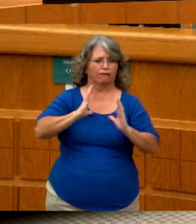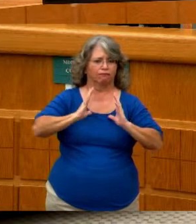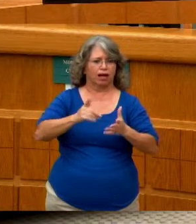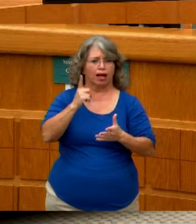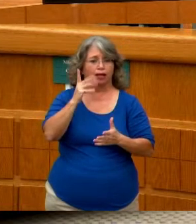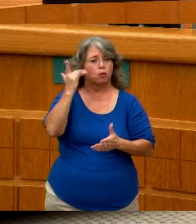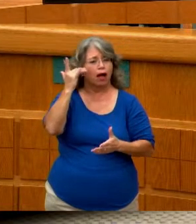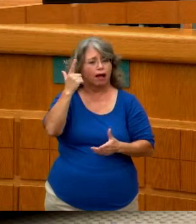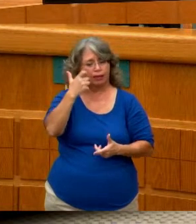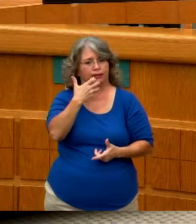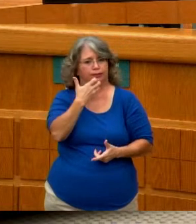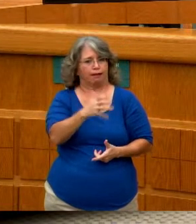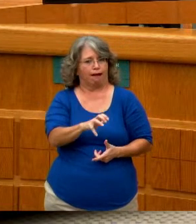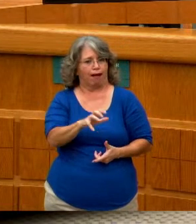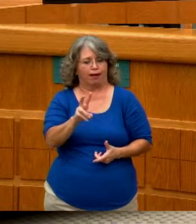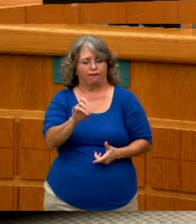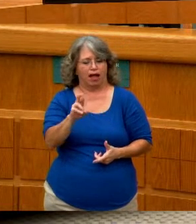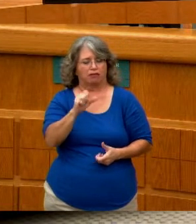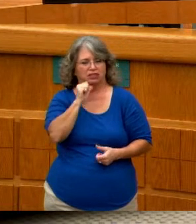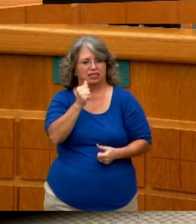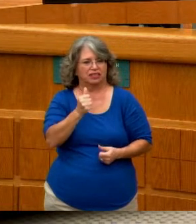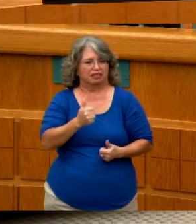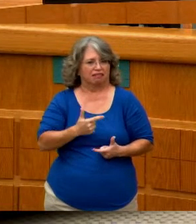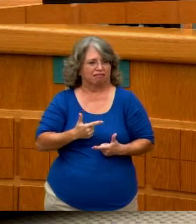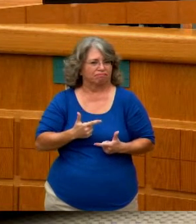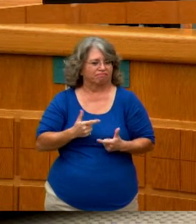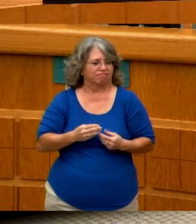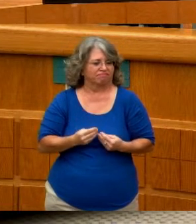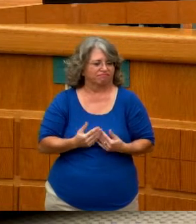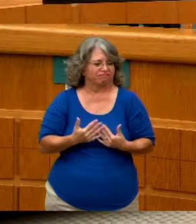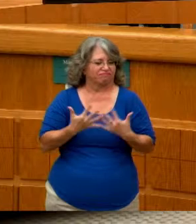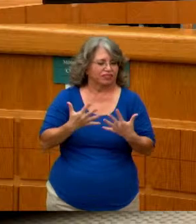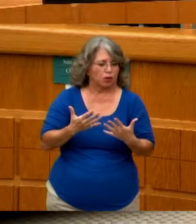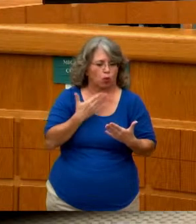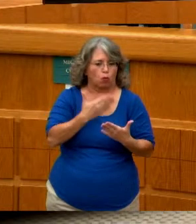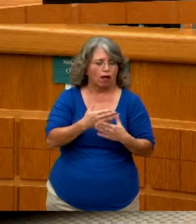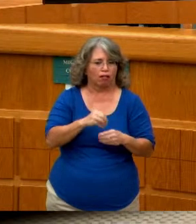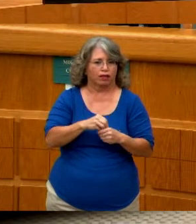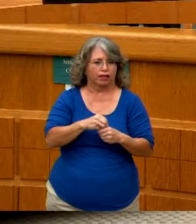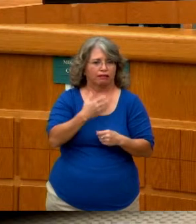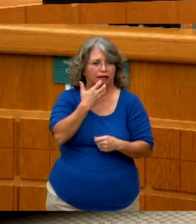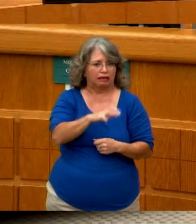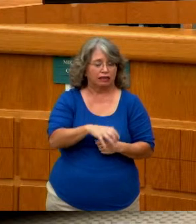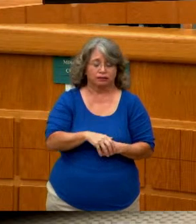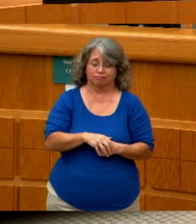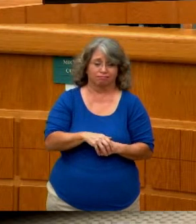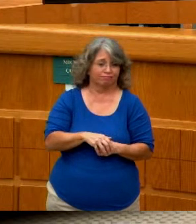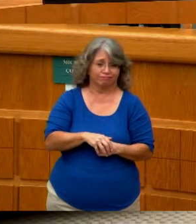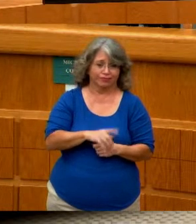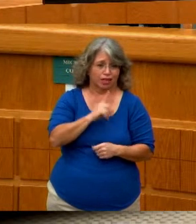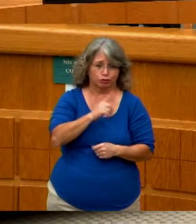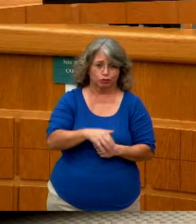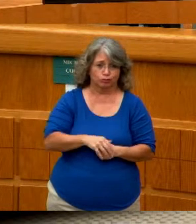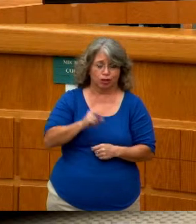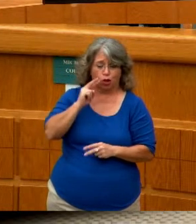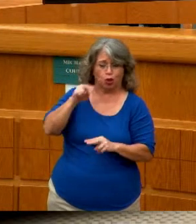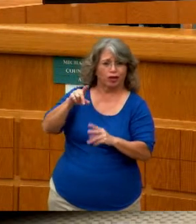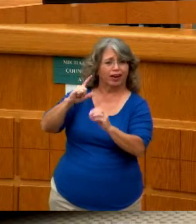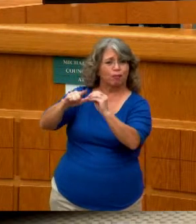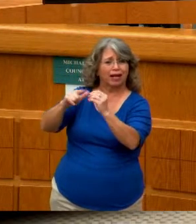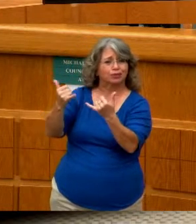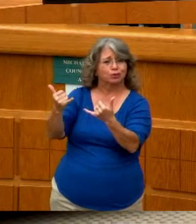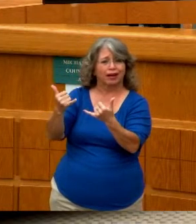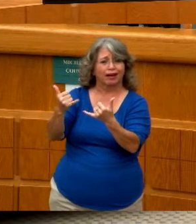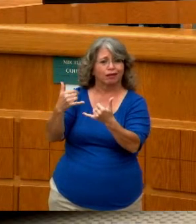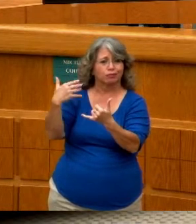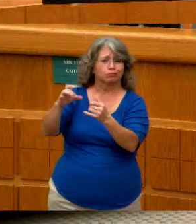particularly South Texas is going to be okay, because it's hotter. And the virus doesn't do well in the heat. Well, it's not true.